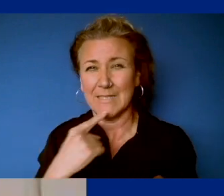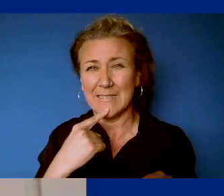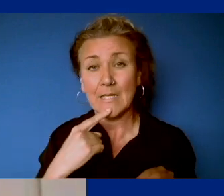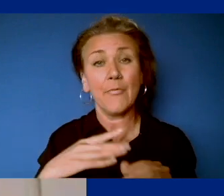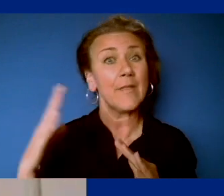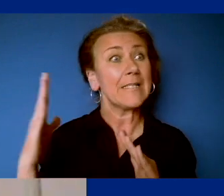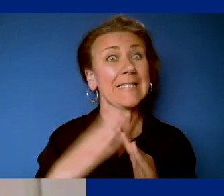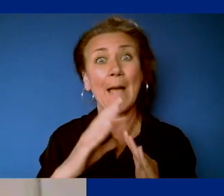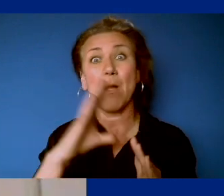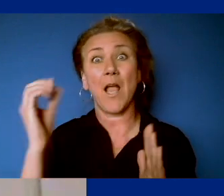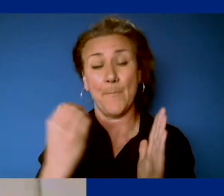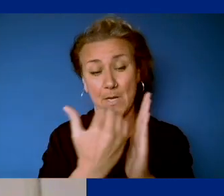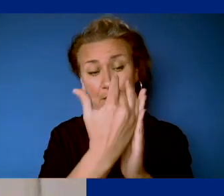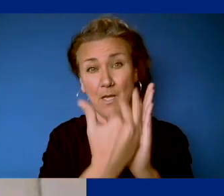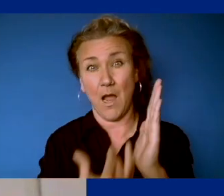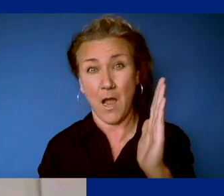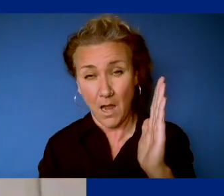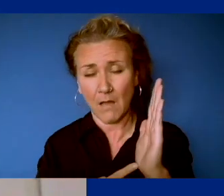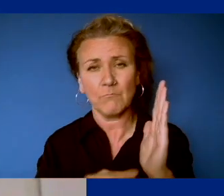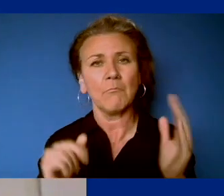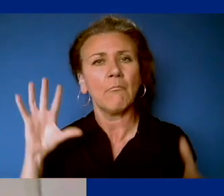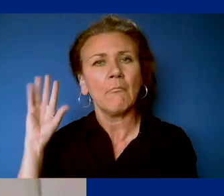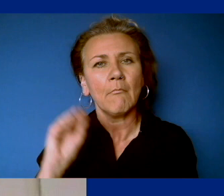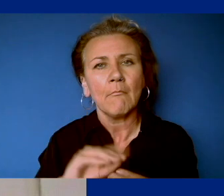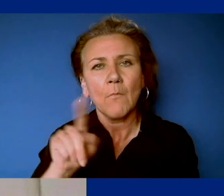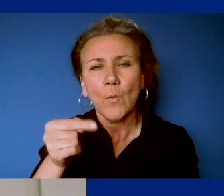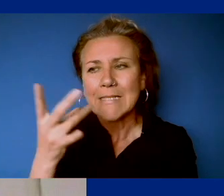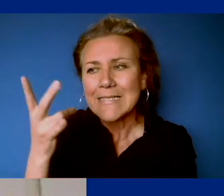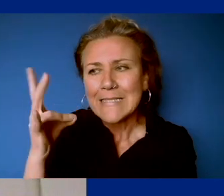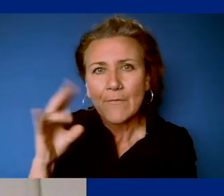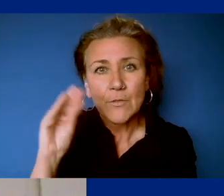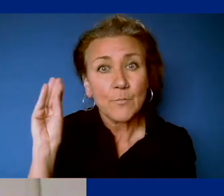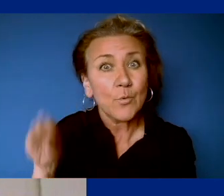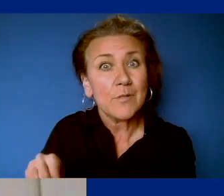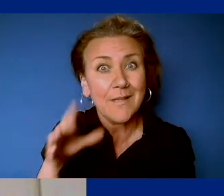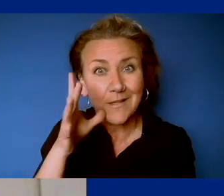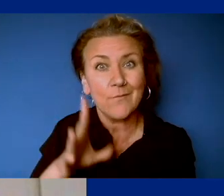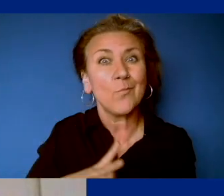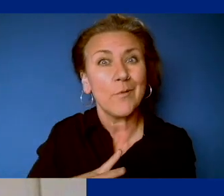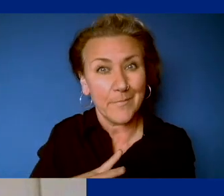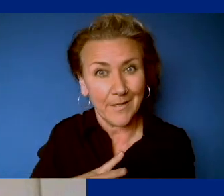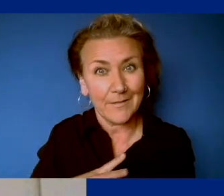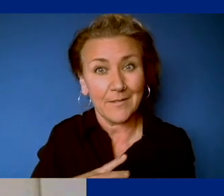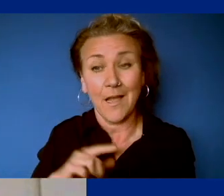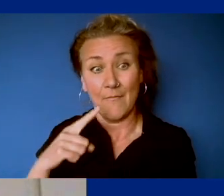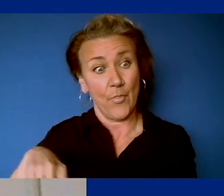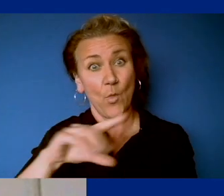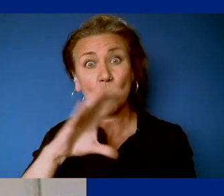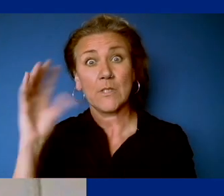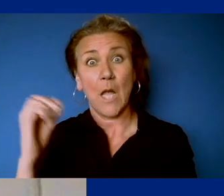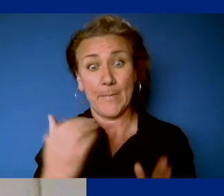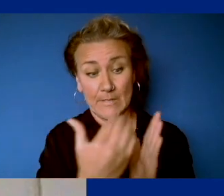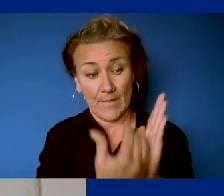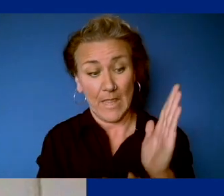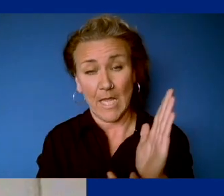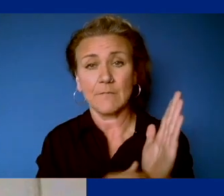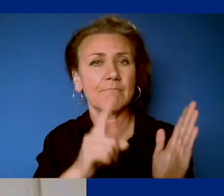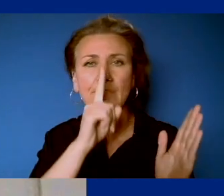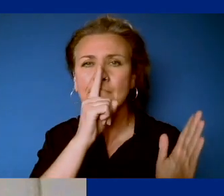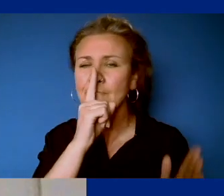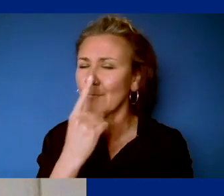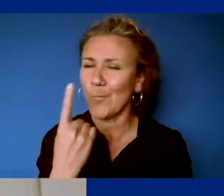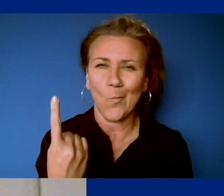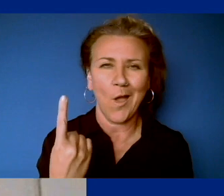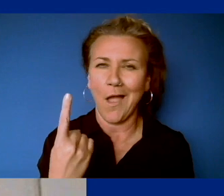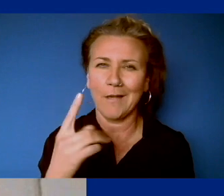international media companies, women accounted for just 17% of senior management positions. Among the US-based companies